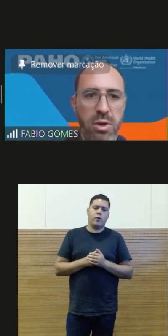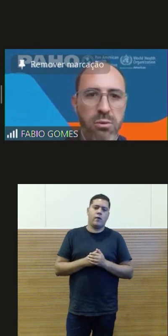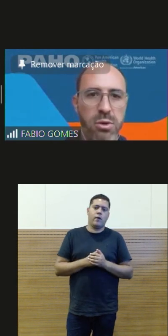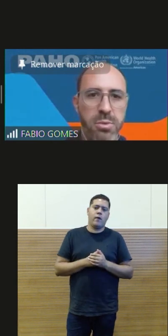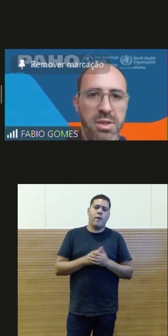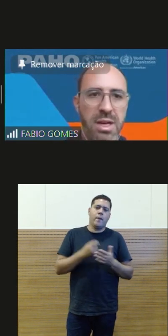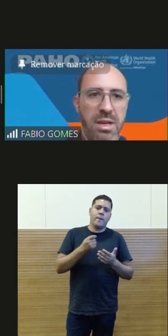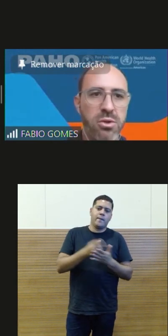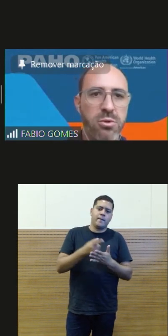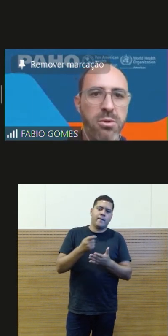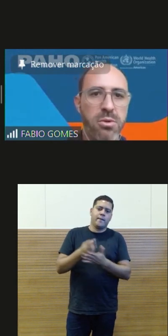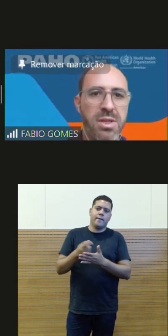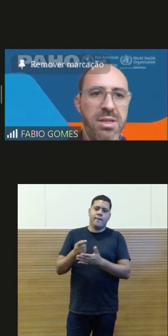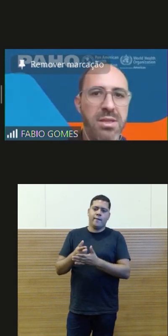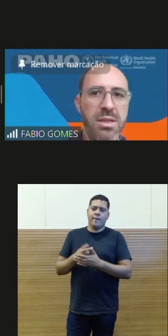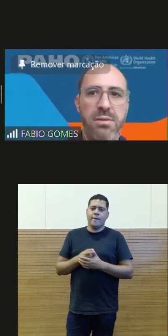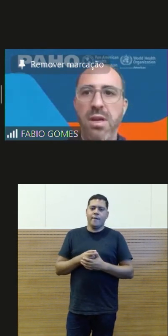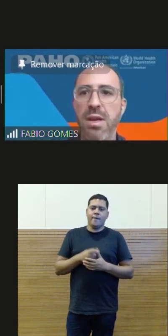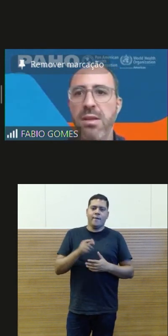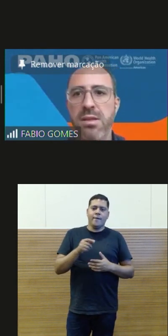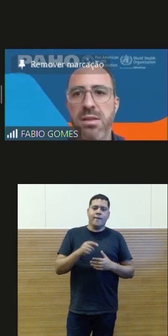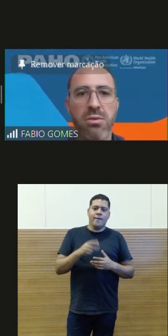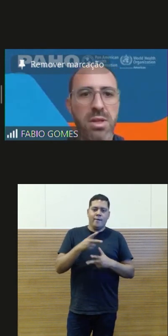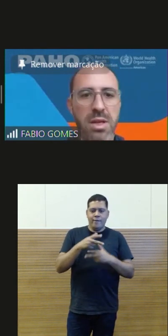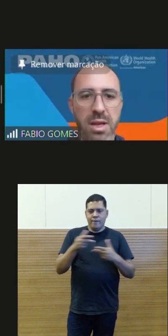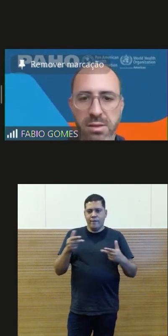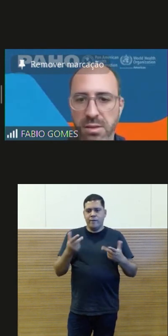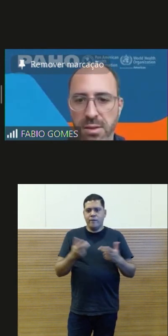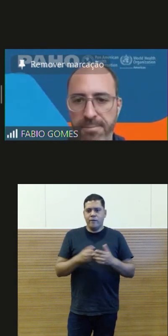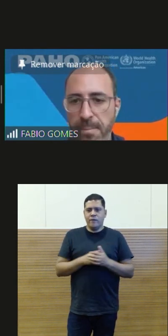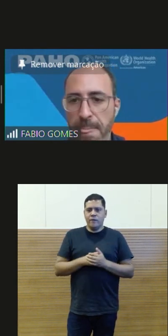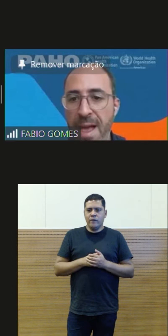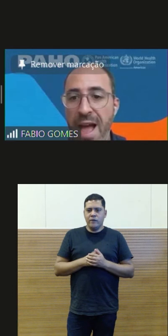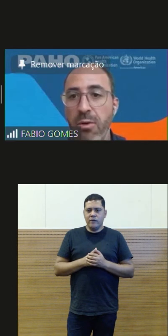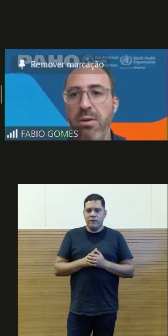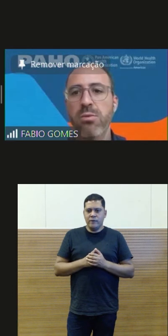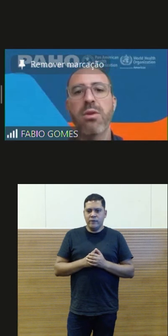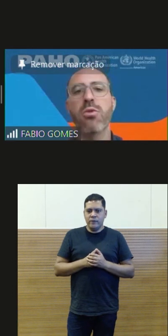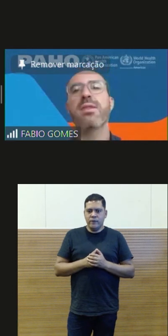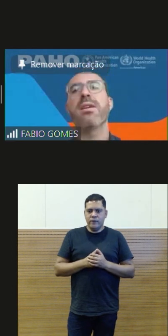effectively able to reduce of these ultra-processed.